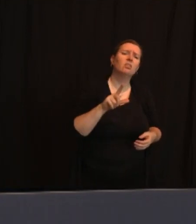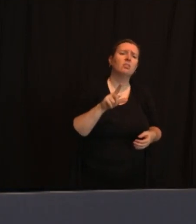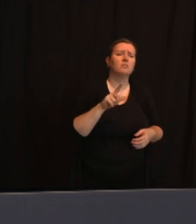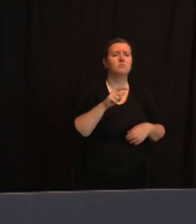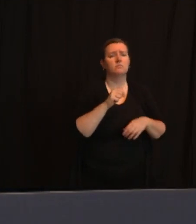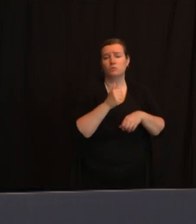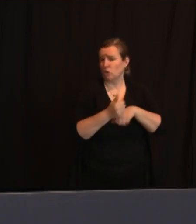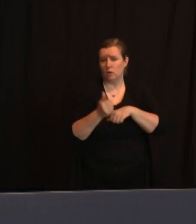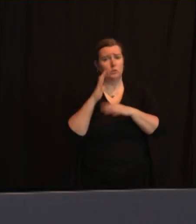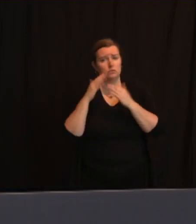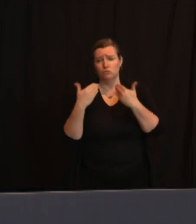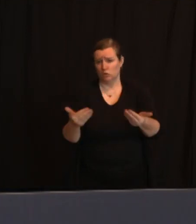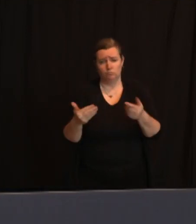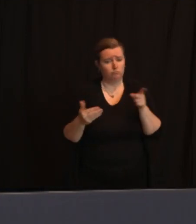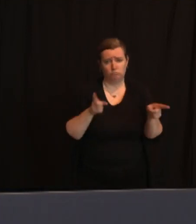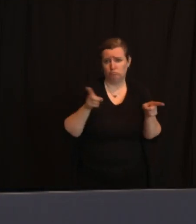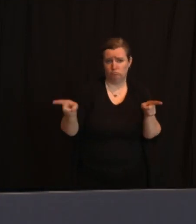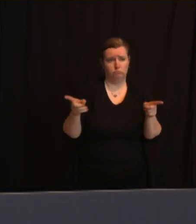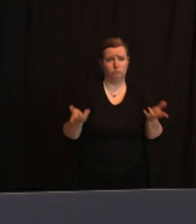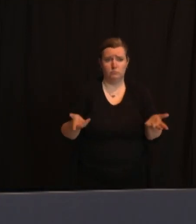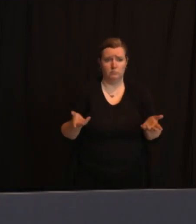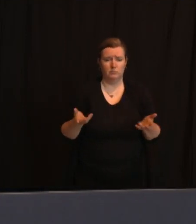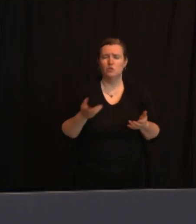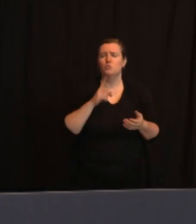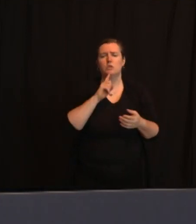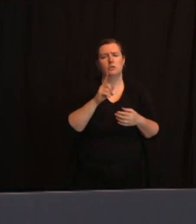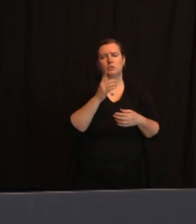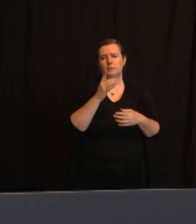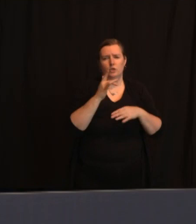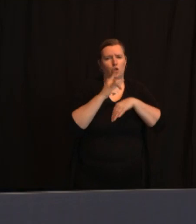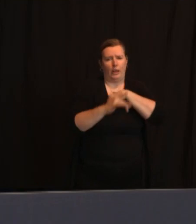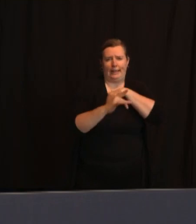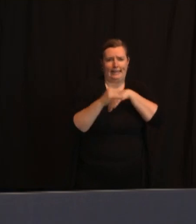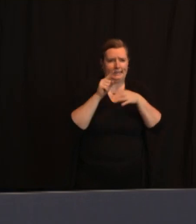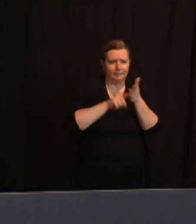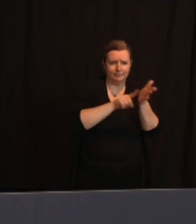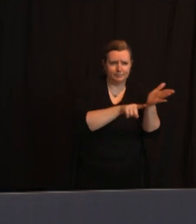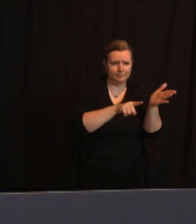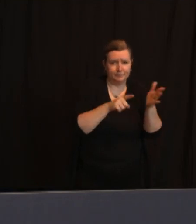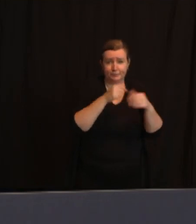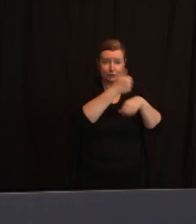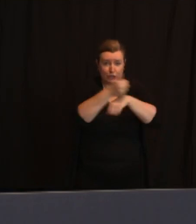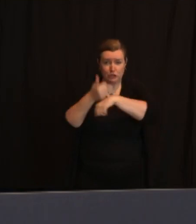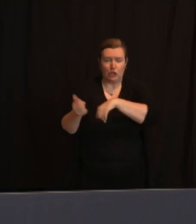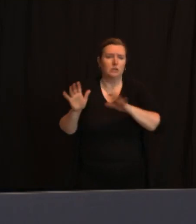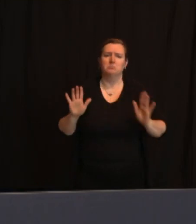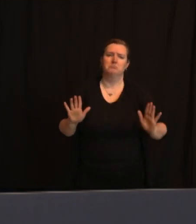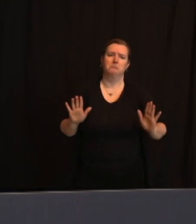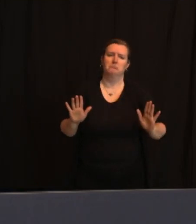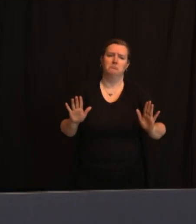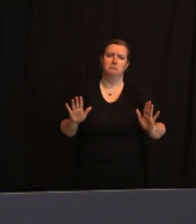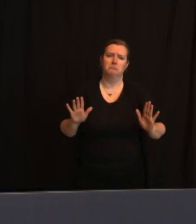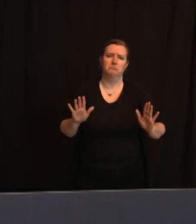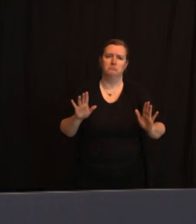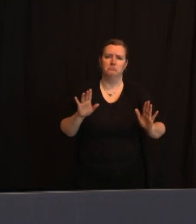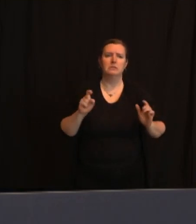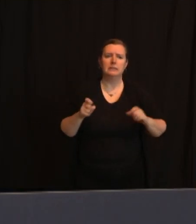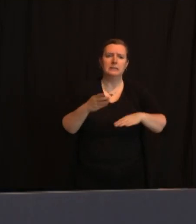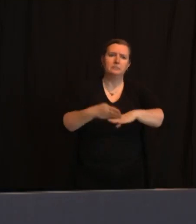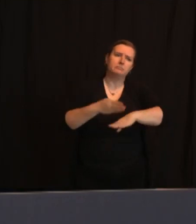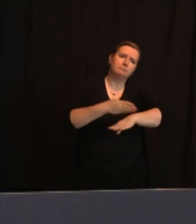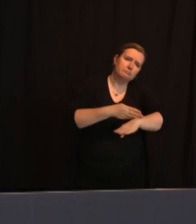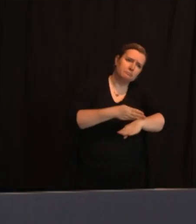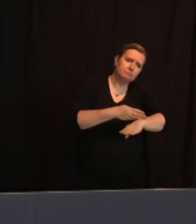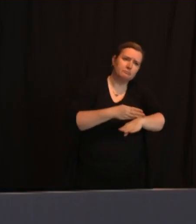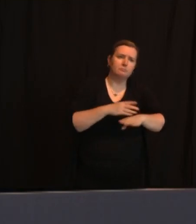early on in our investigation, and if it's neither of those, and if we're at a place where we're going to then just issue a report with best practices